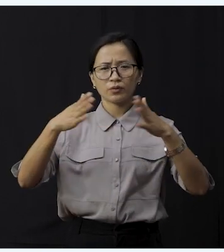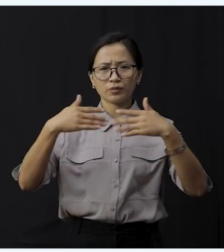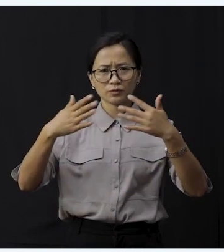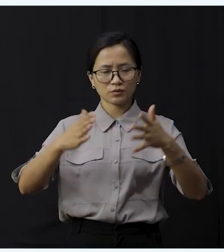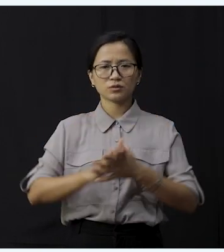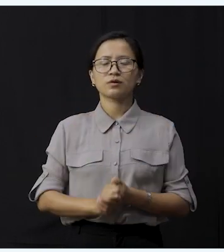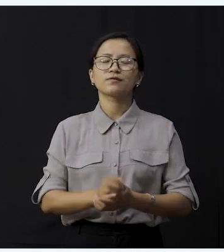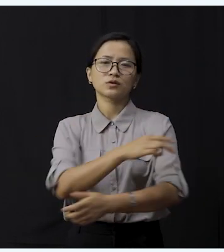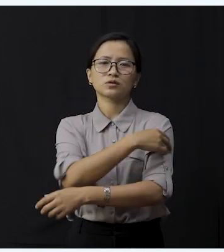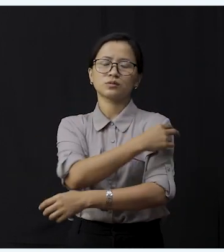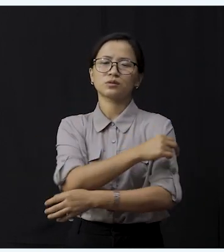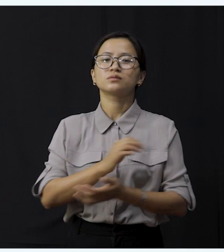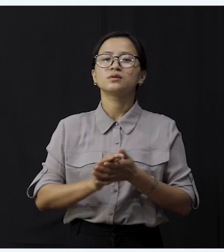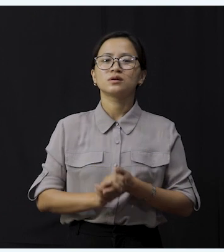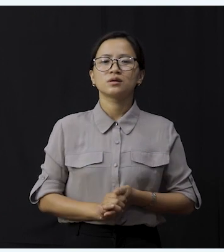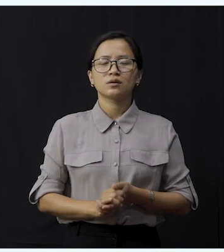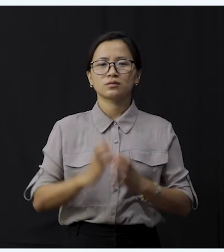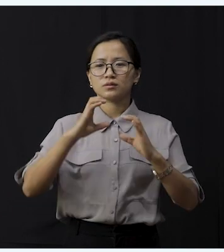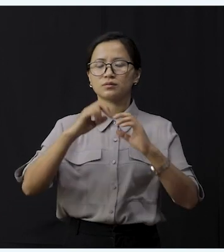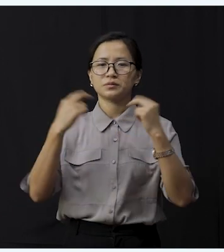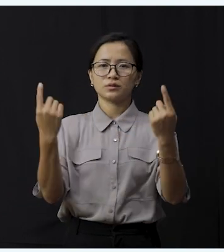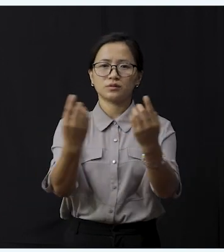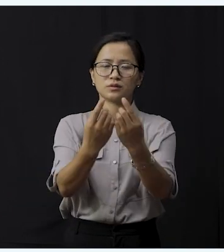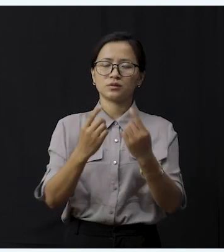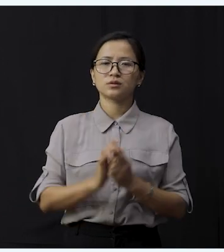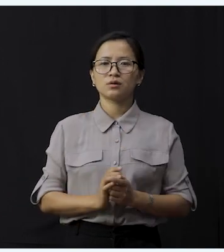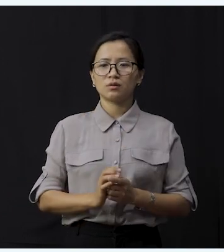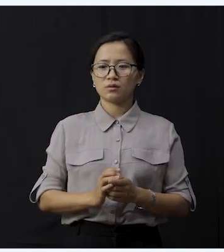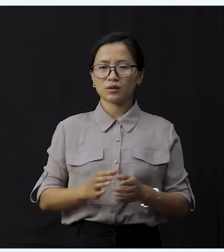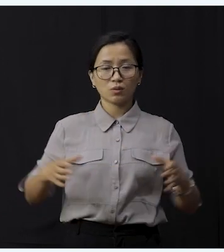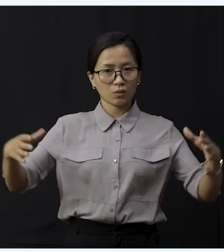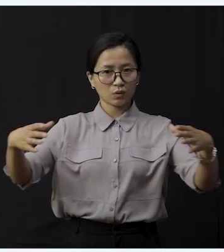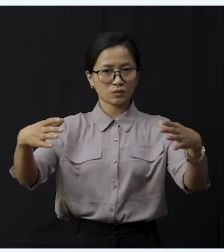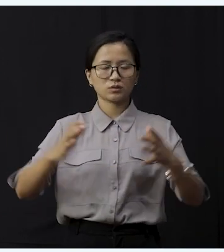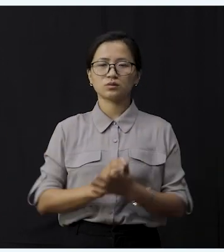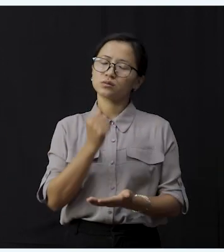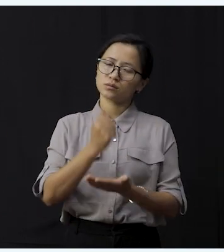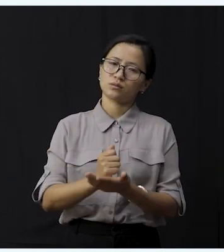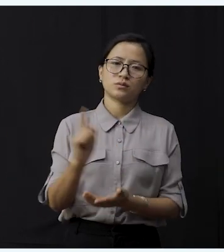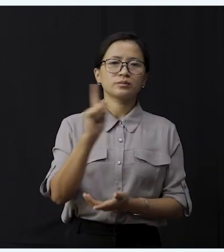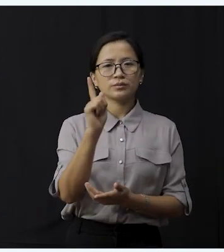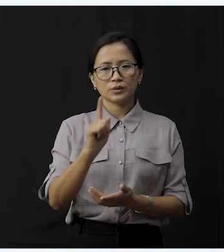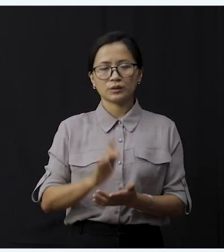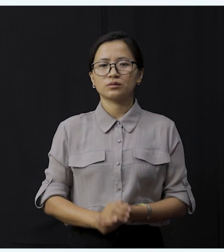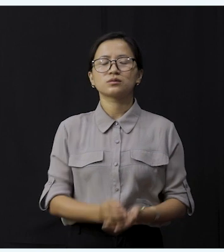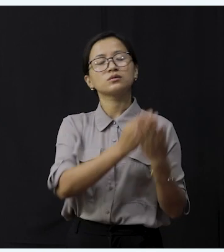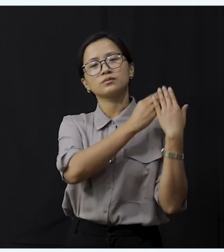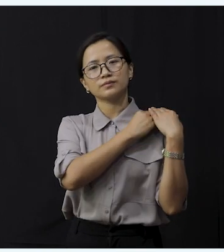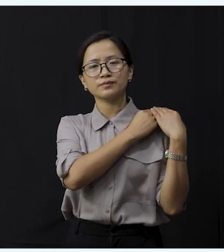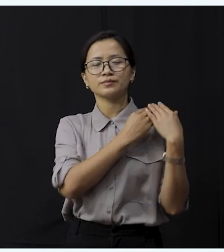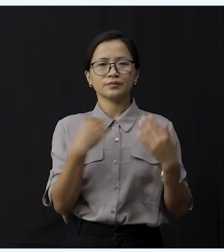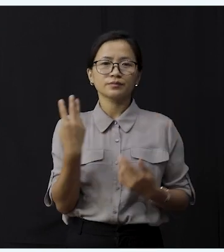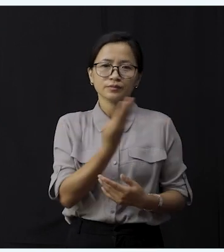a hospitals or a community halls, then you should also tell them that that should not be do. It is your duty.